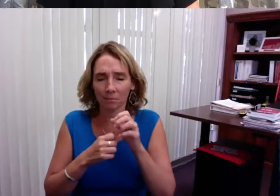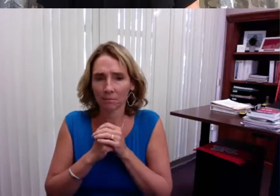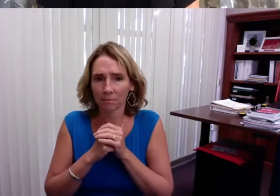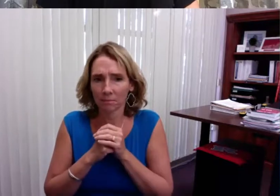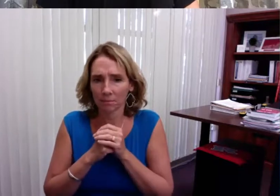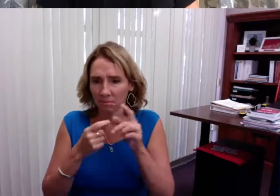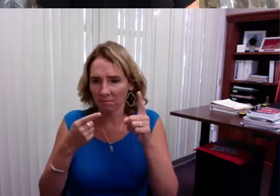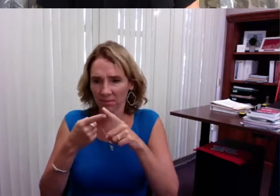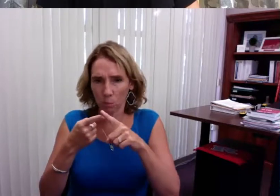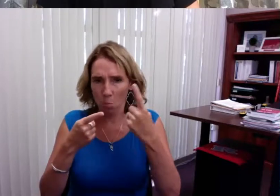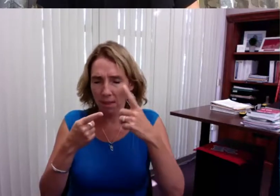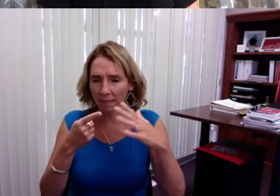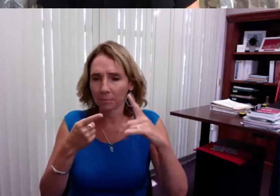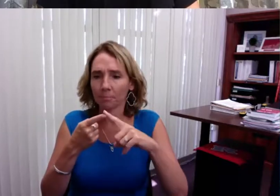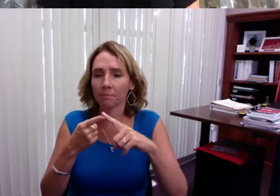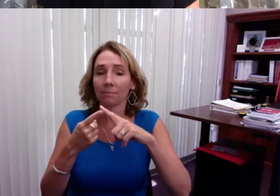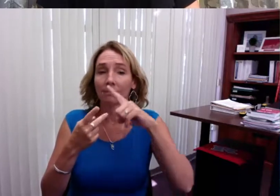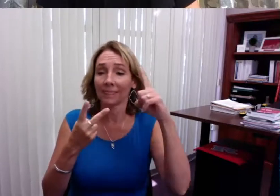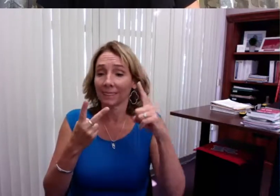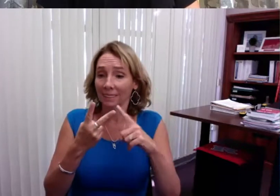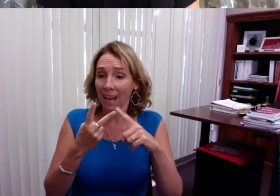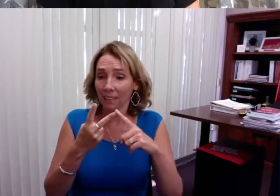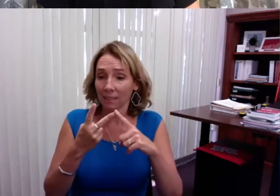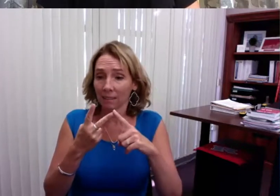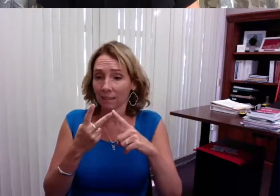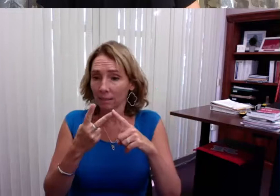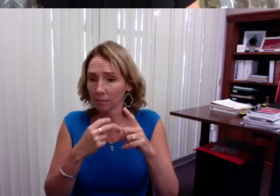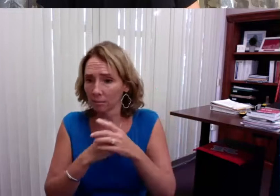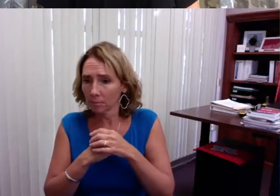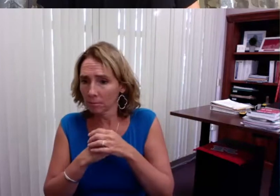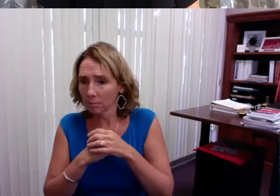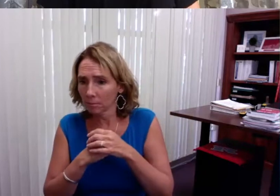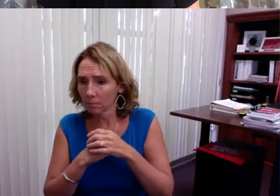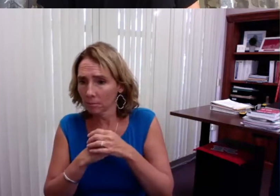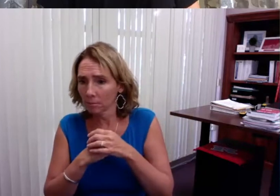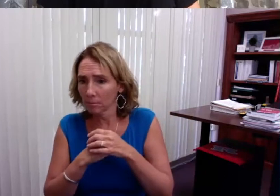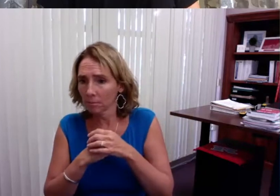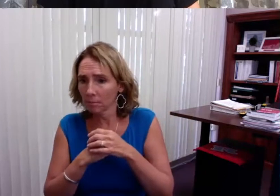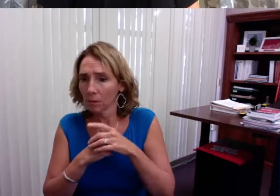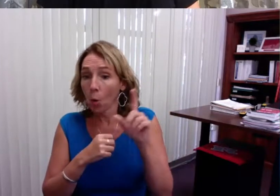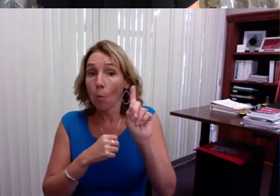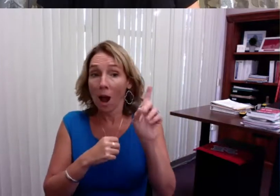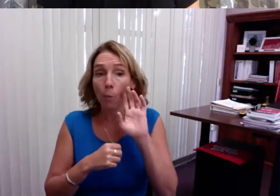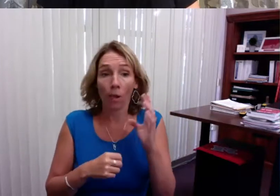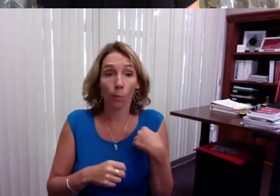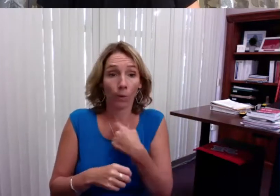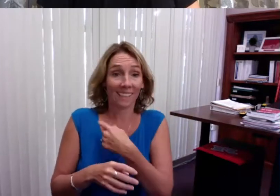of how to get the kits. So that was one thing. Second thing,